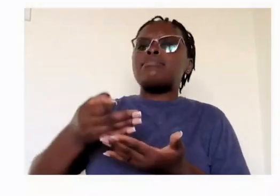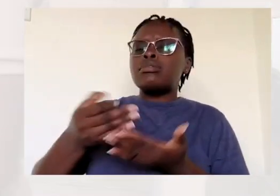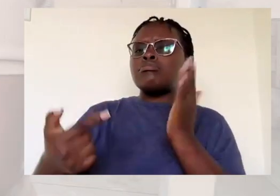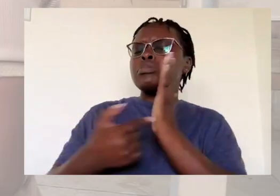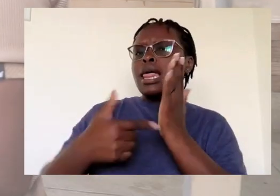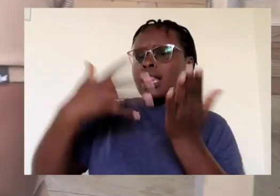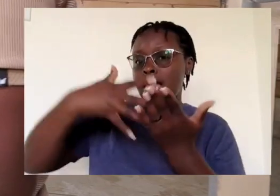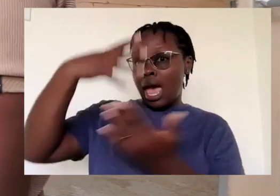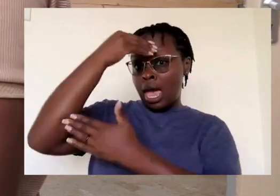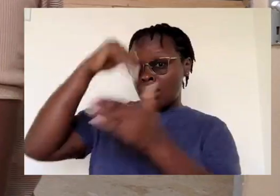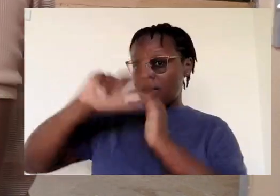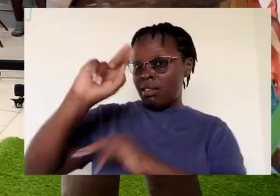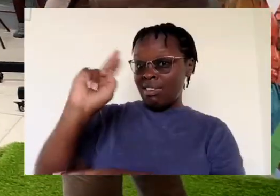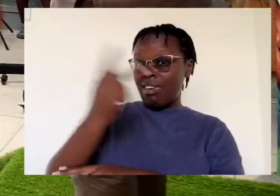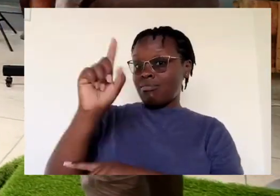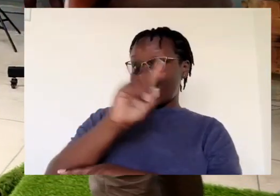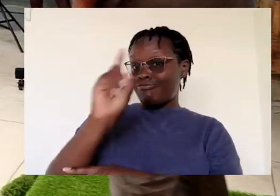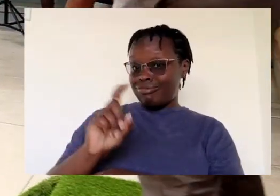Kenya?